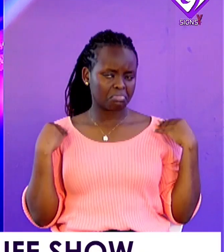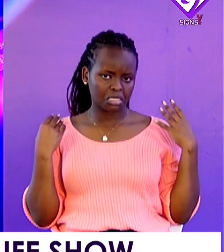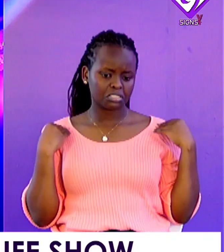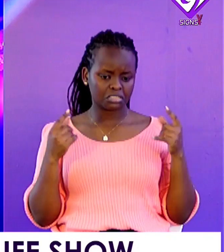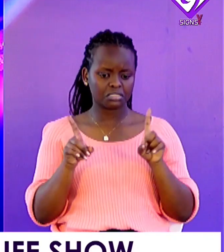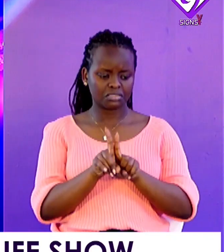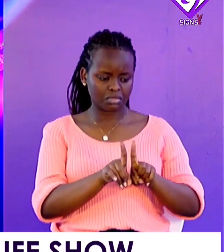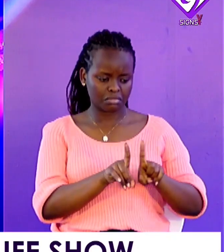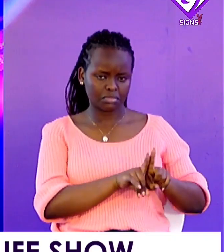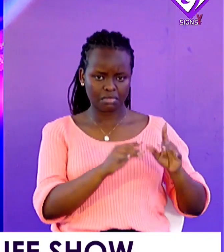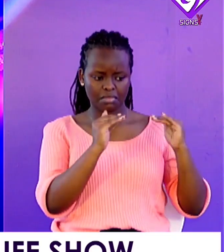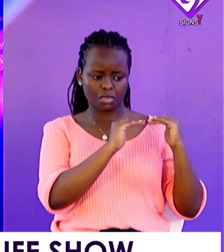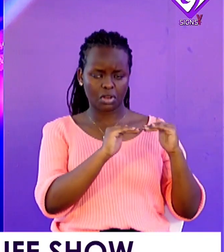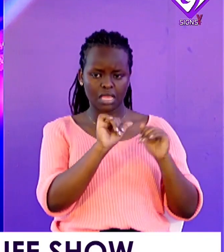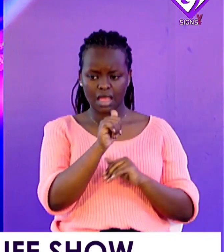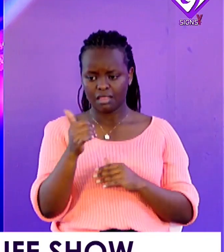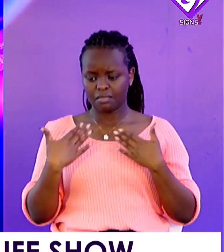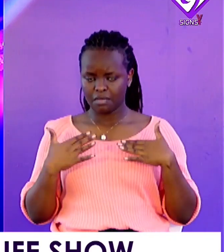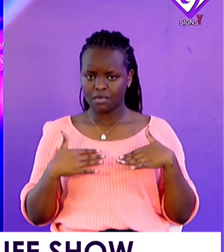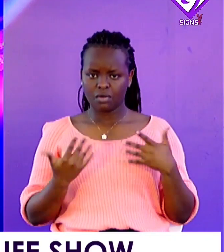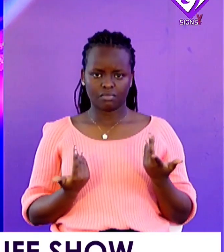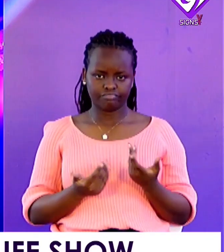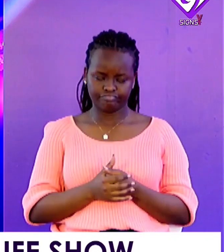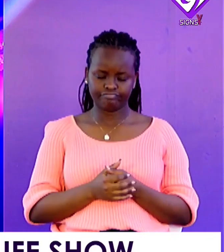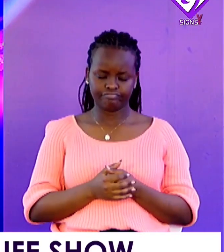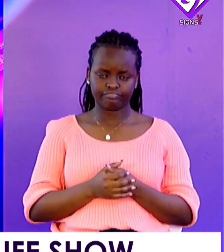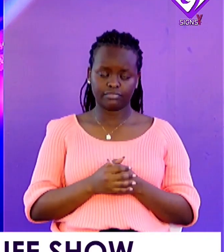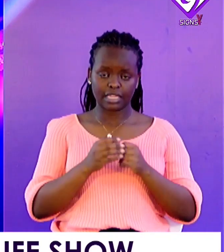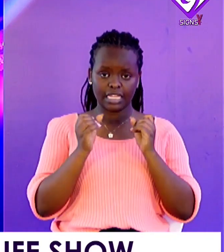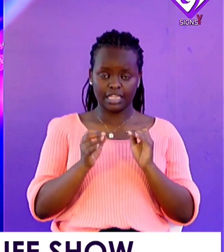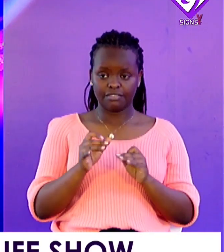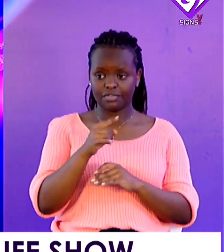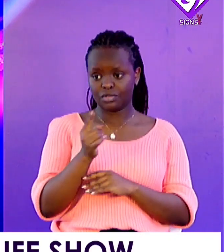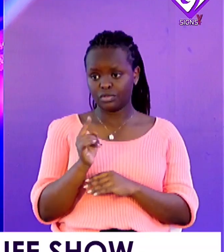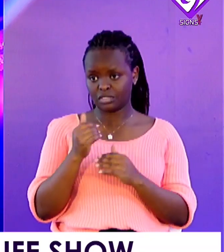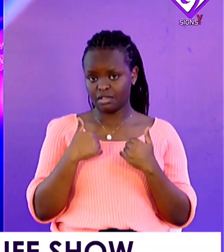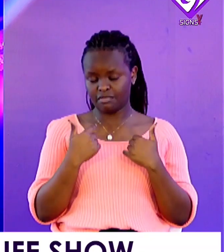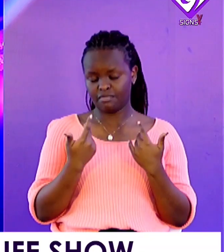to see or even to walk. Or even if there are those that